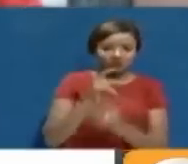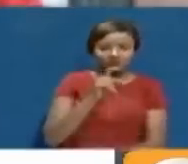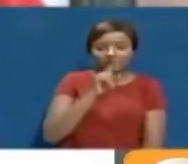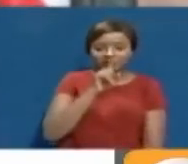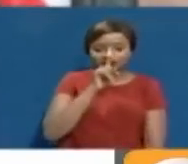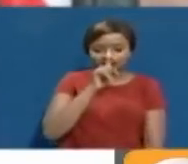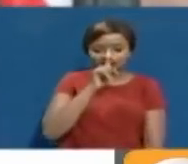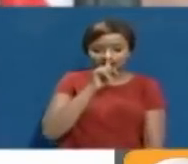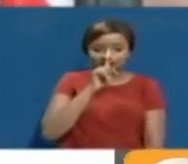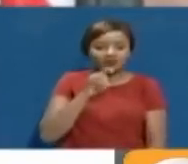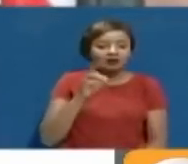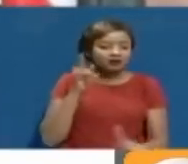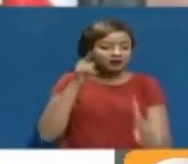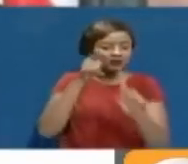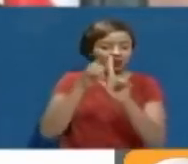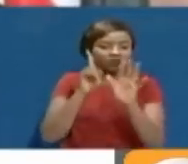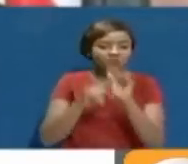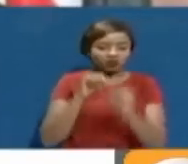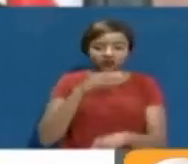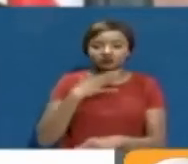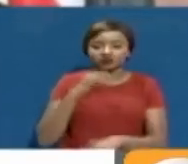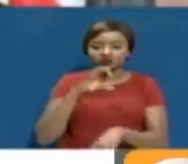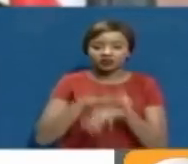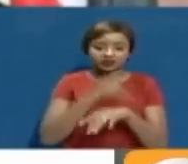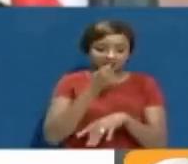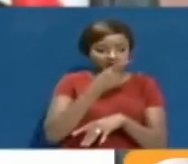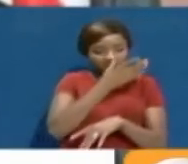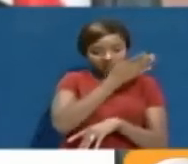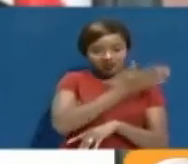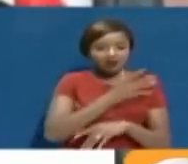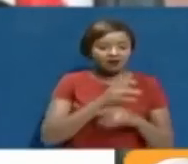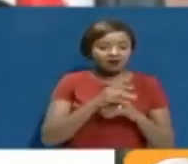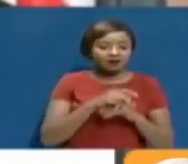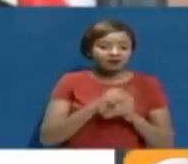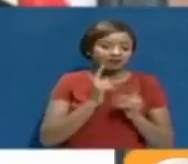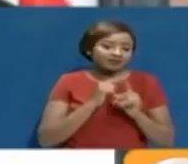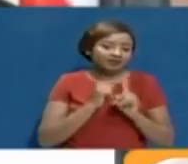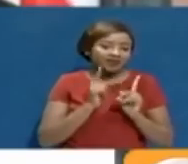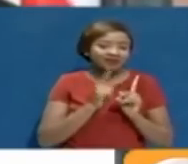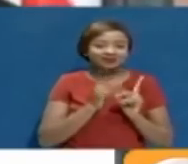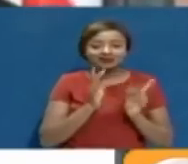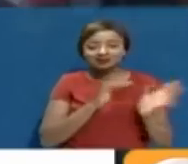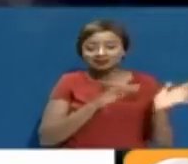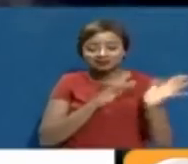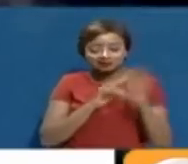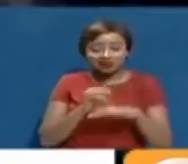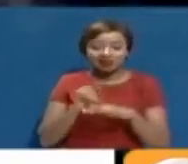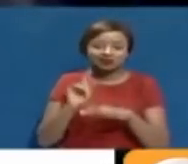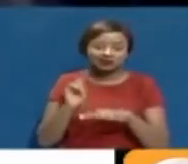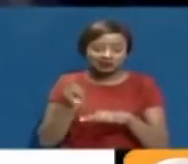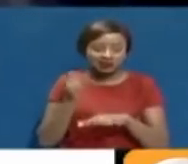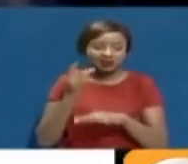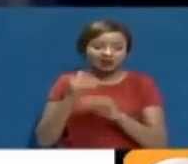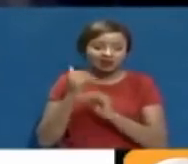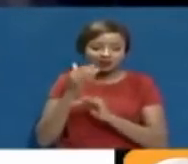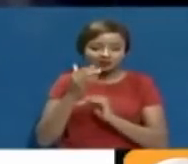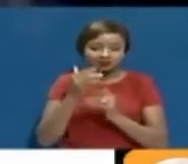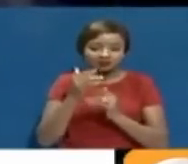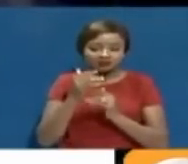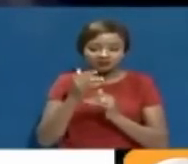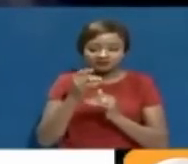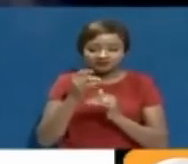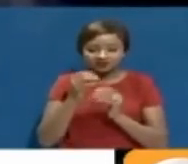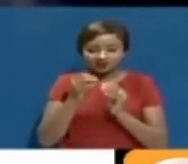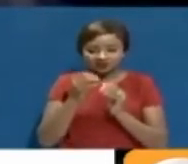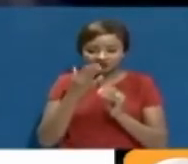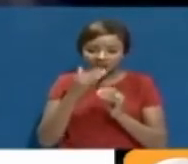he had sought treatment, but passed on early Monday morning at the Aga Khan Hospital after a long illness. We have lost a great man,